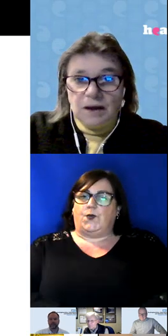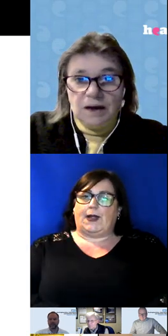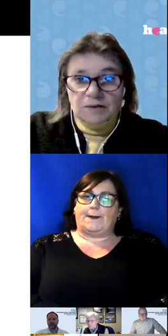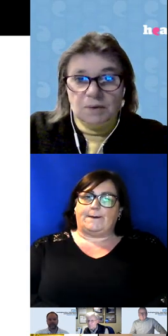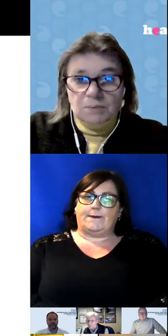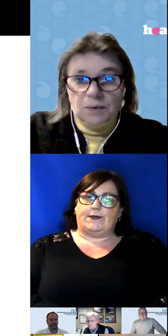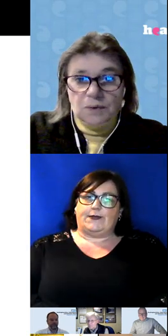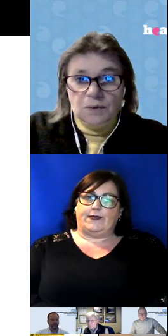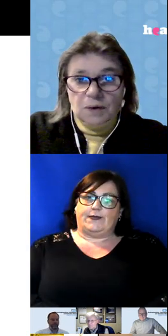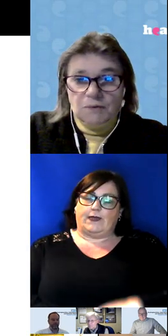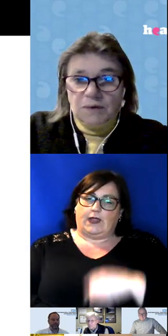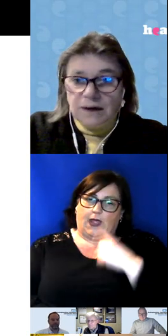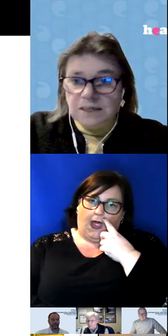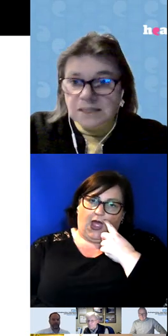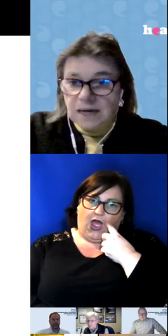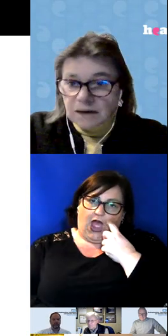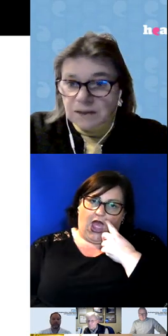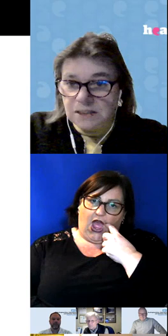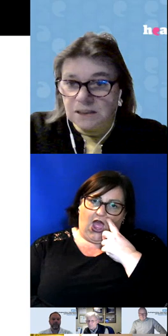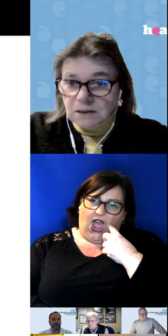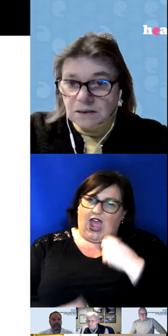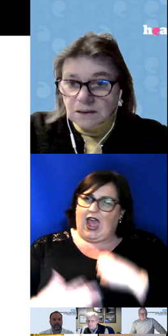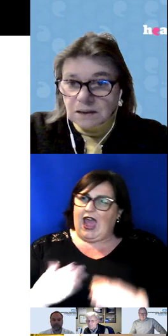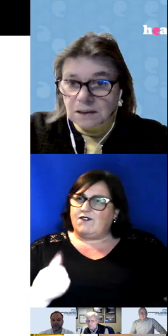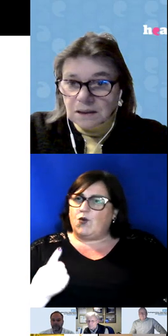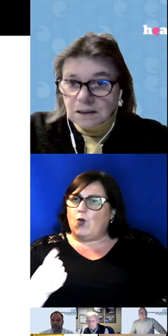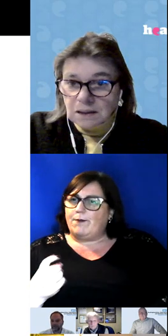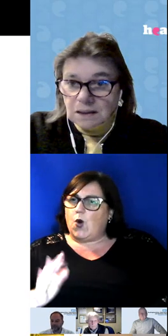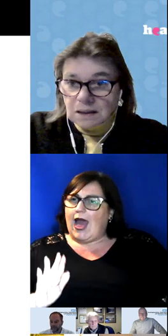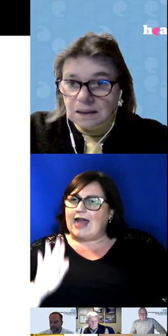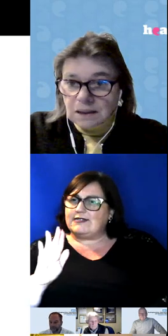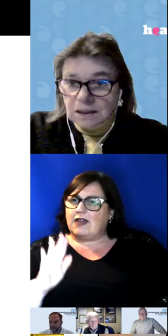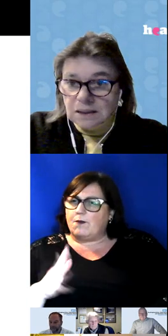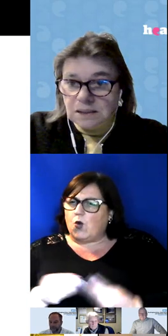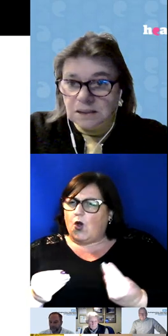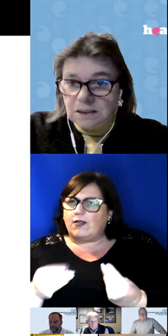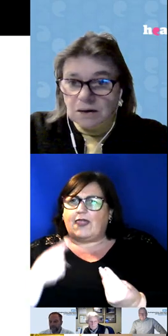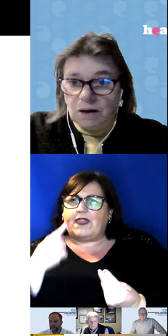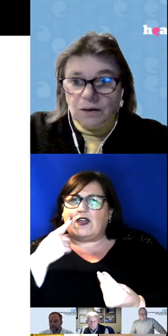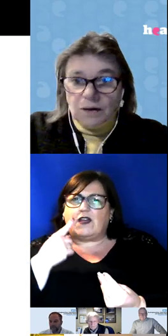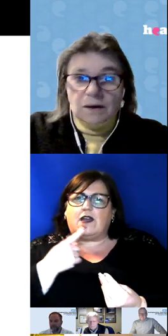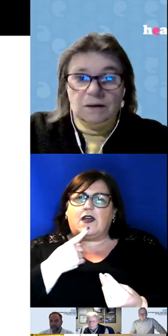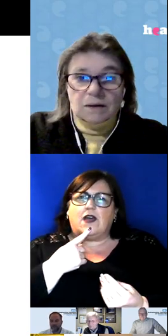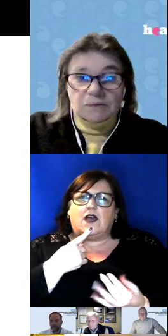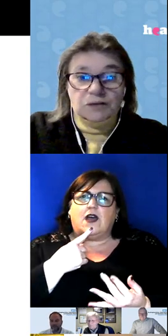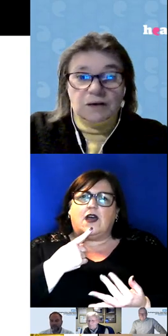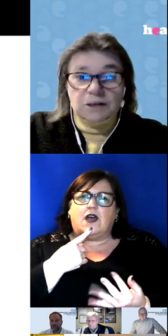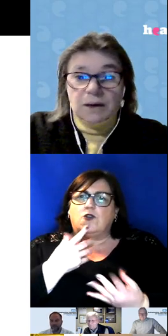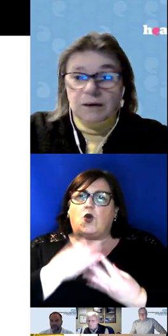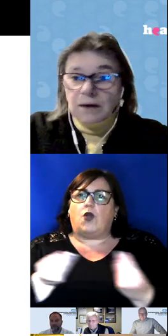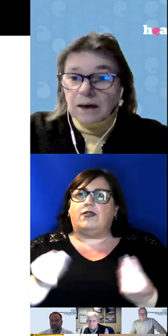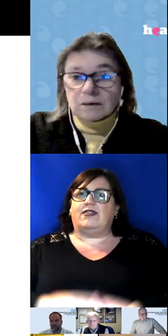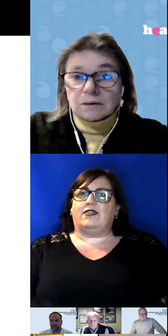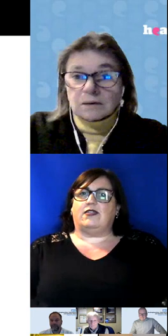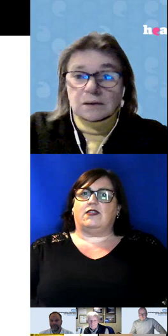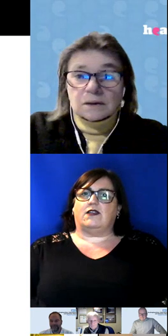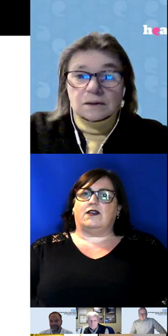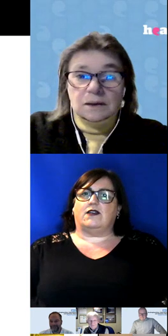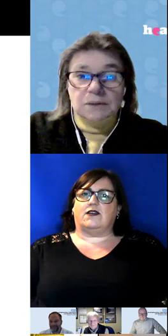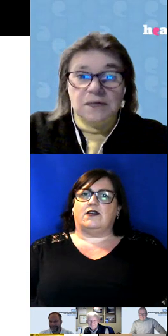Thank you. I think I have one more raised hand, or has it gone? It's gone. Oh, I've just raised my own